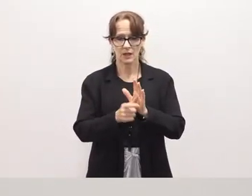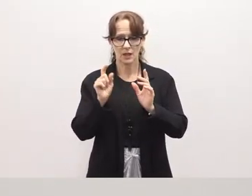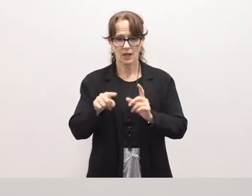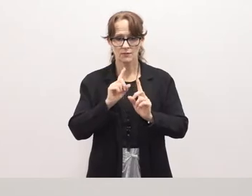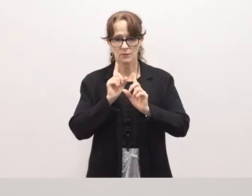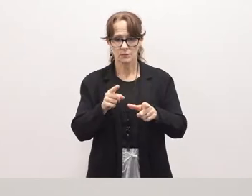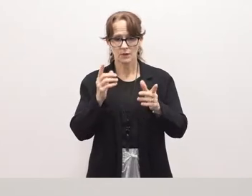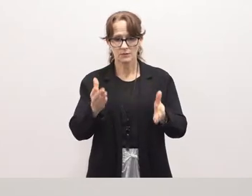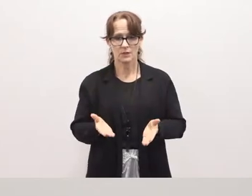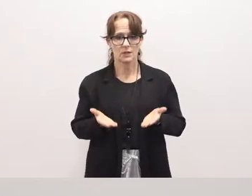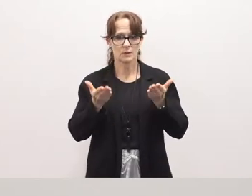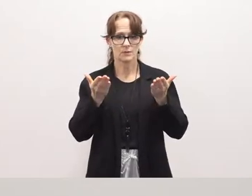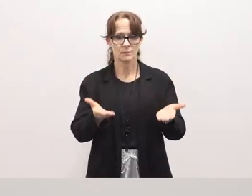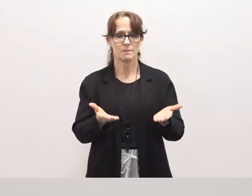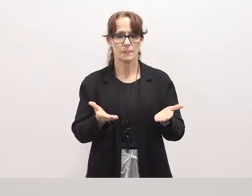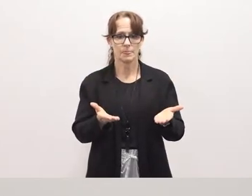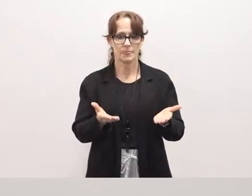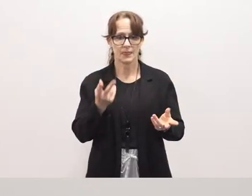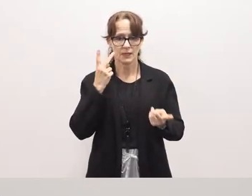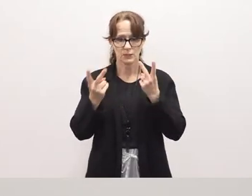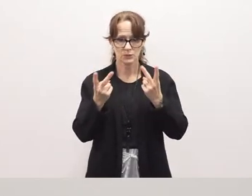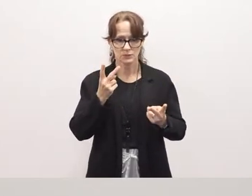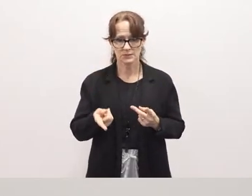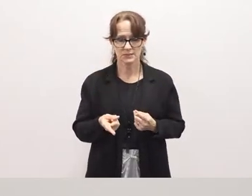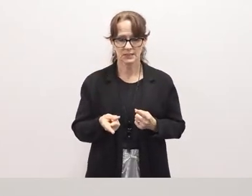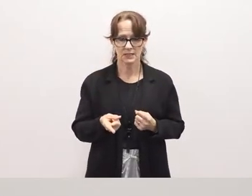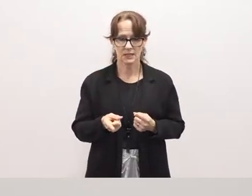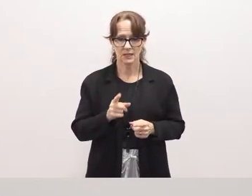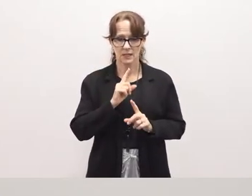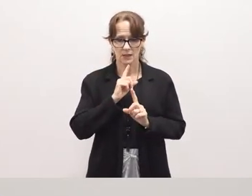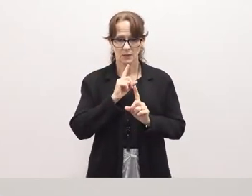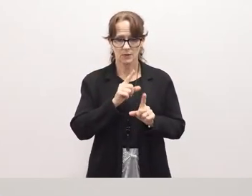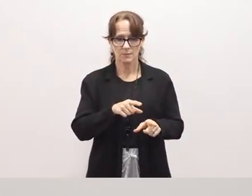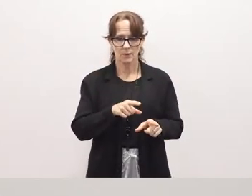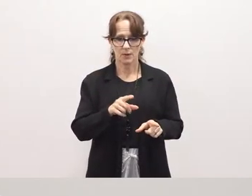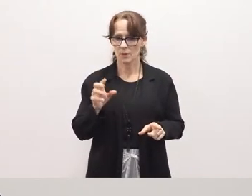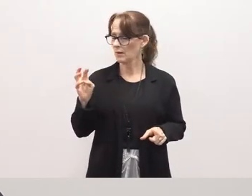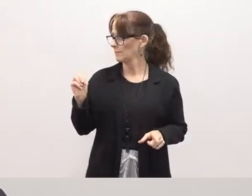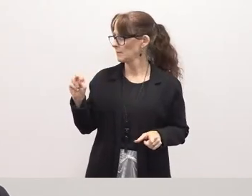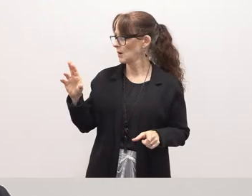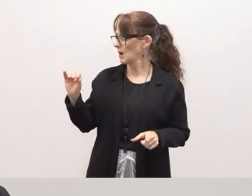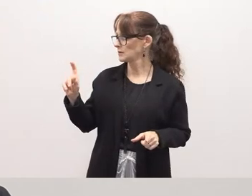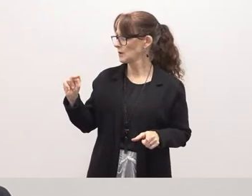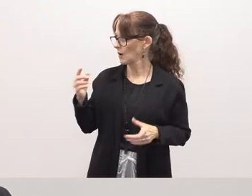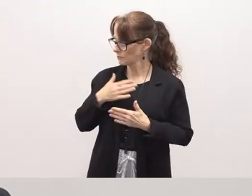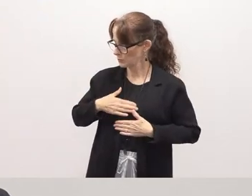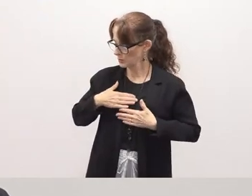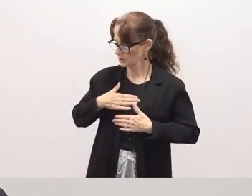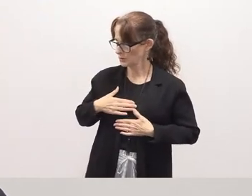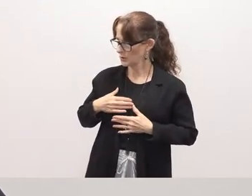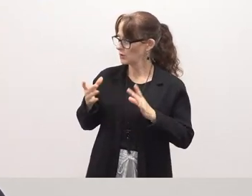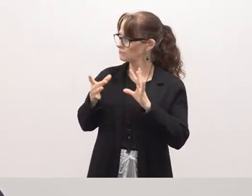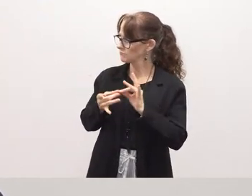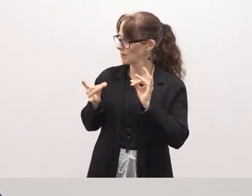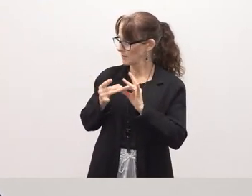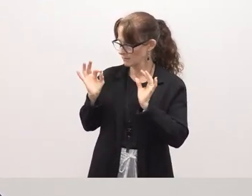to their recommendations. So you'll see in the report, and Mr. Otto, I appreciate your comment,